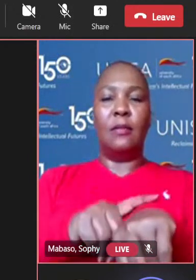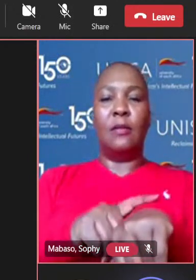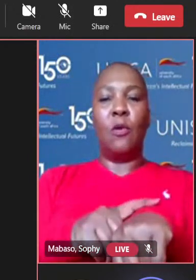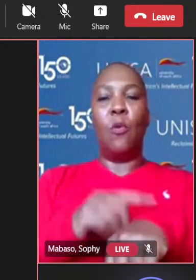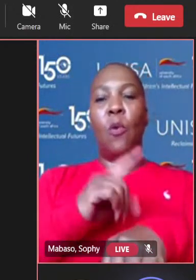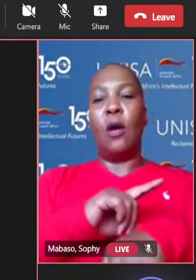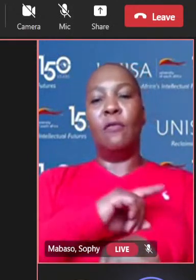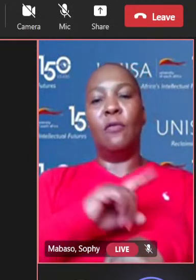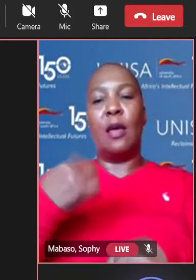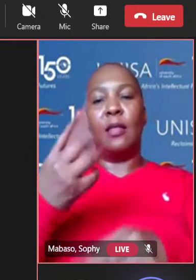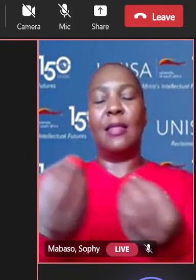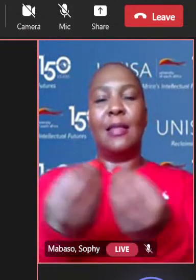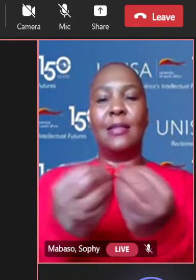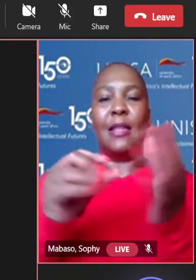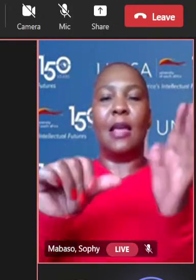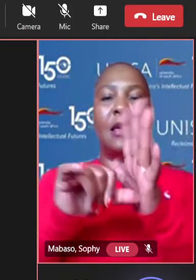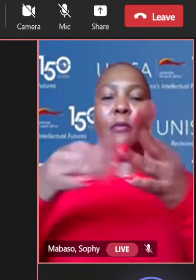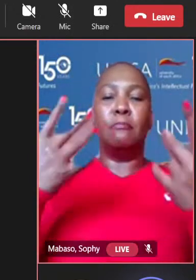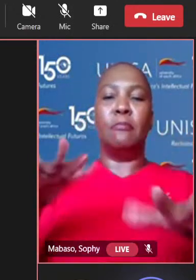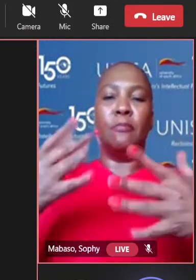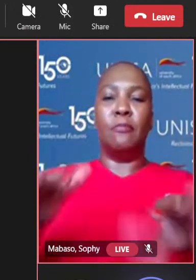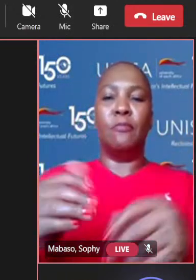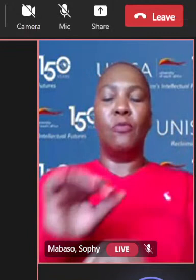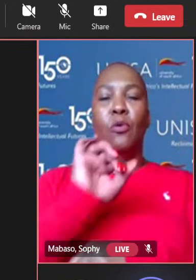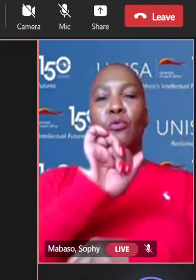For example, getting your